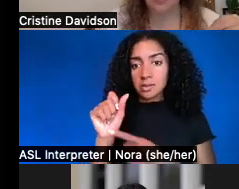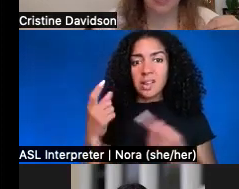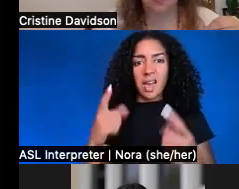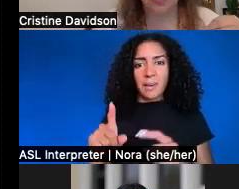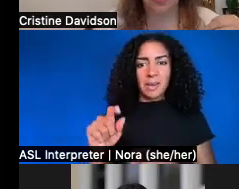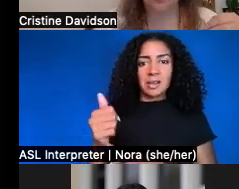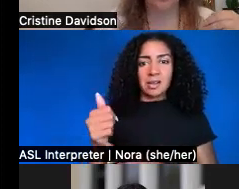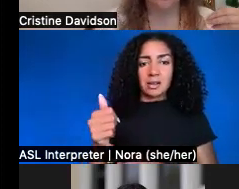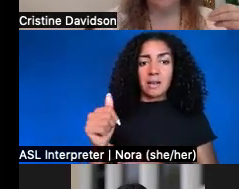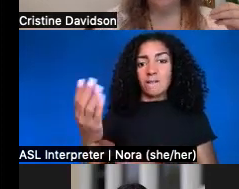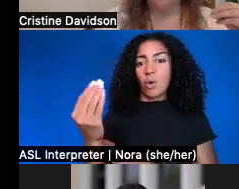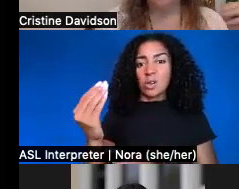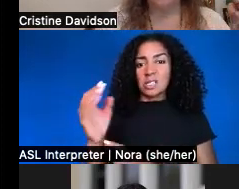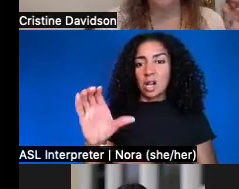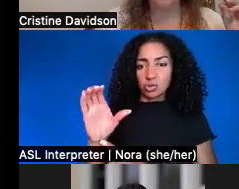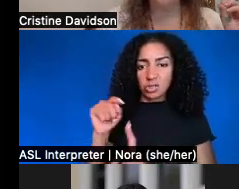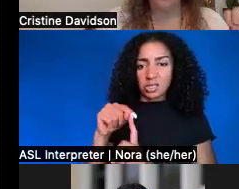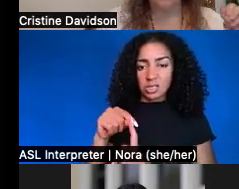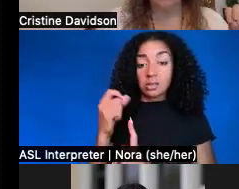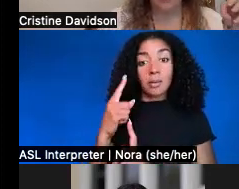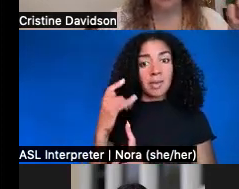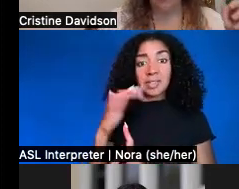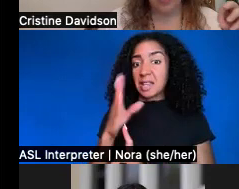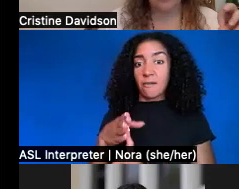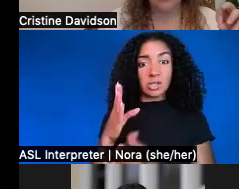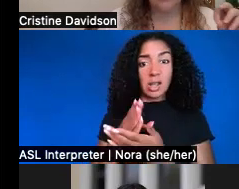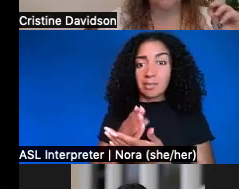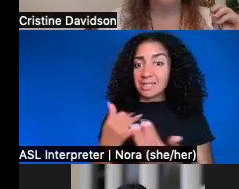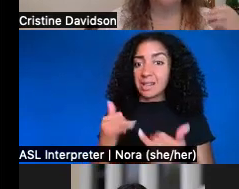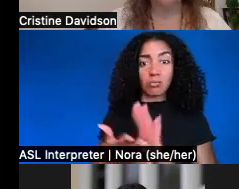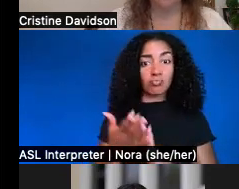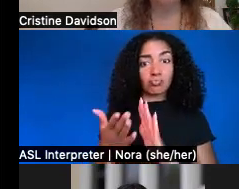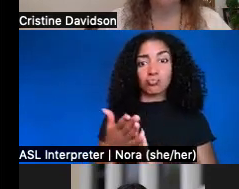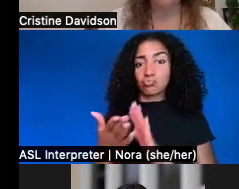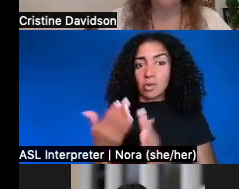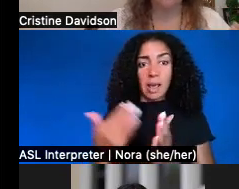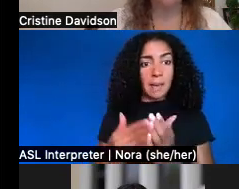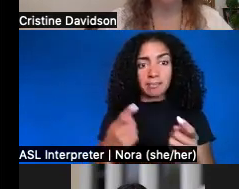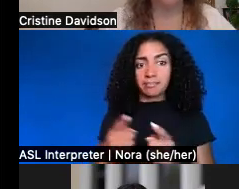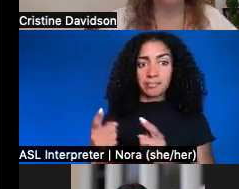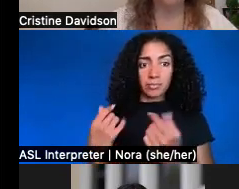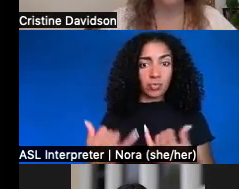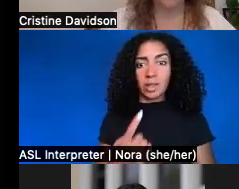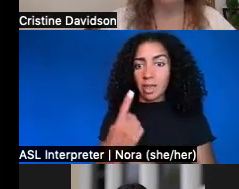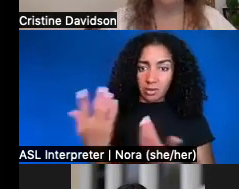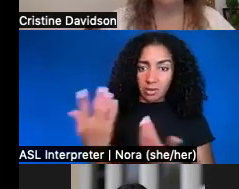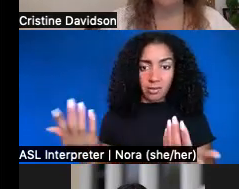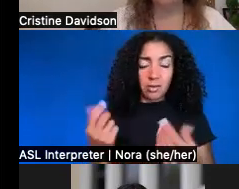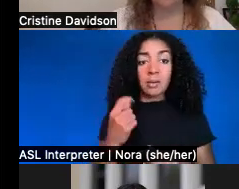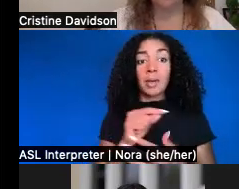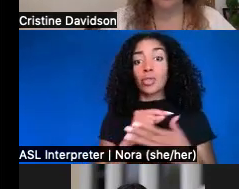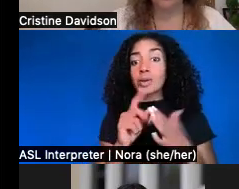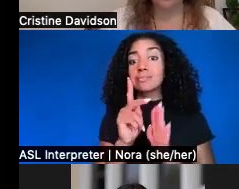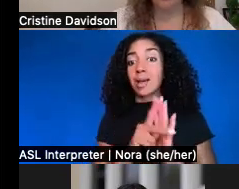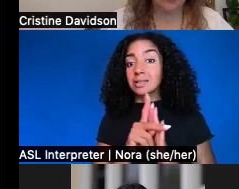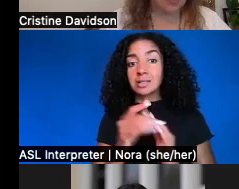happening today, as we know. But these are some really impactful policies that if you're not familiar, it would be helpful to have a little bit of